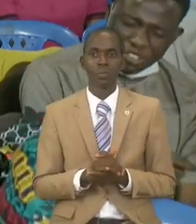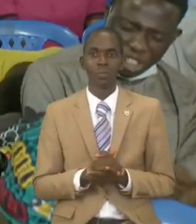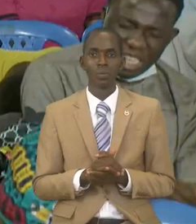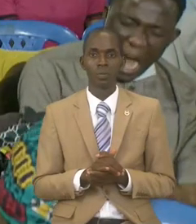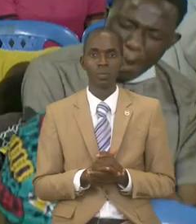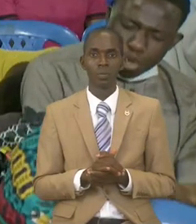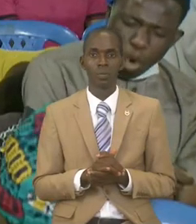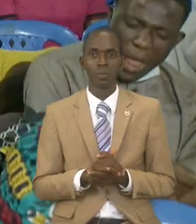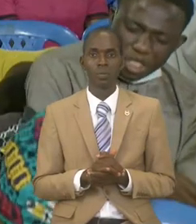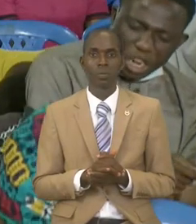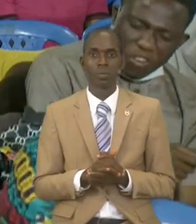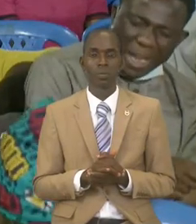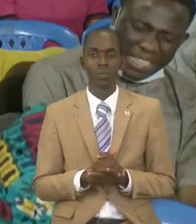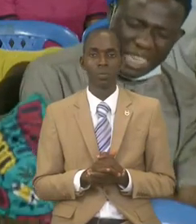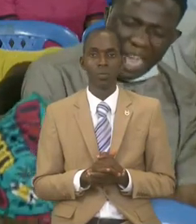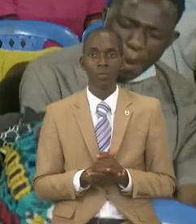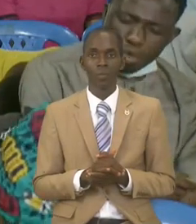Get ready.